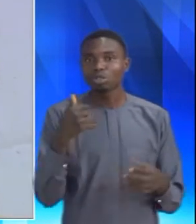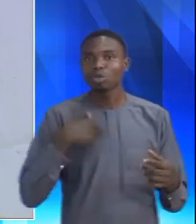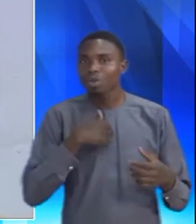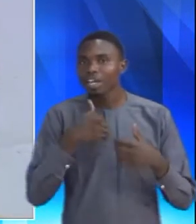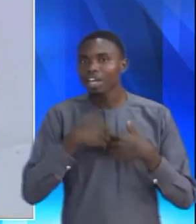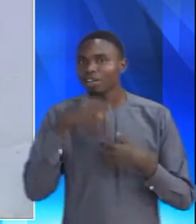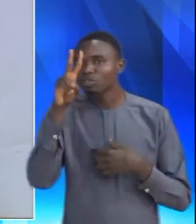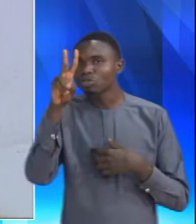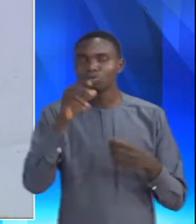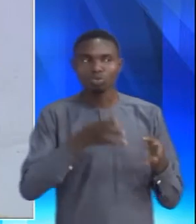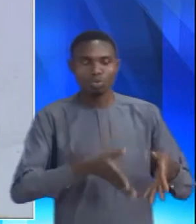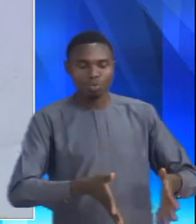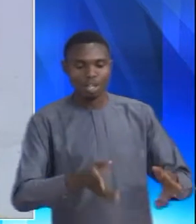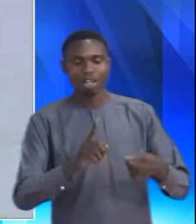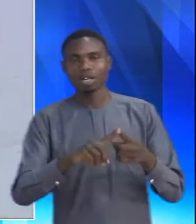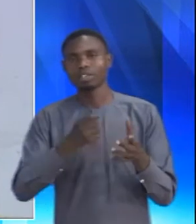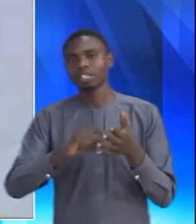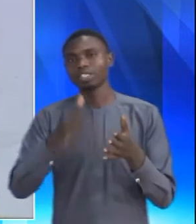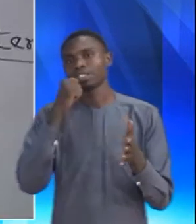and formal.